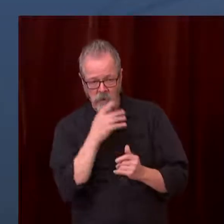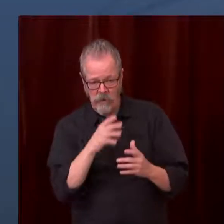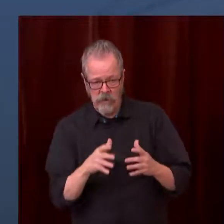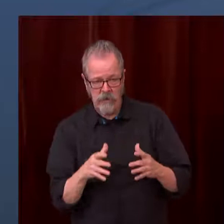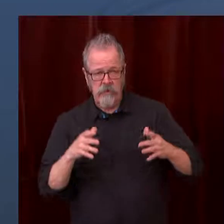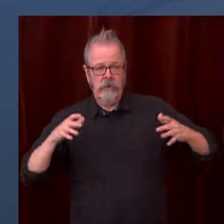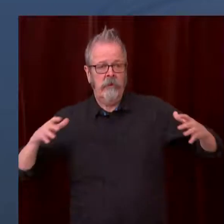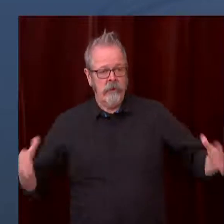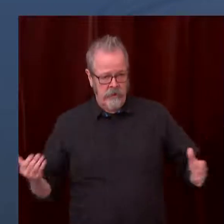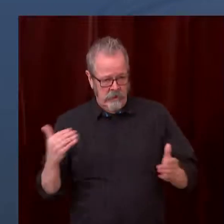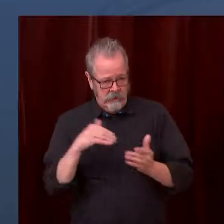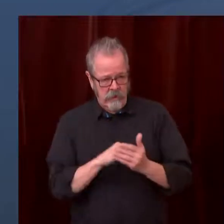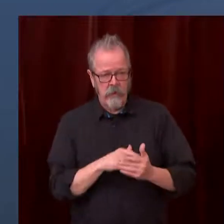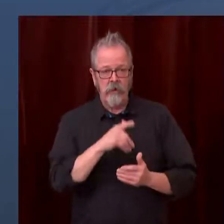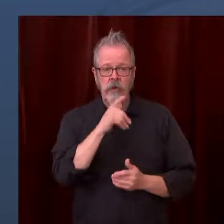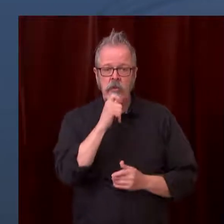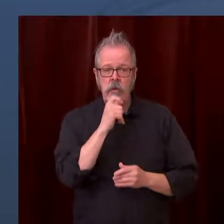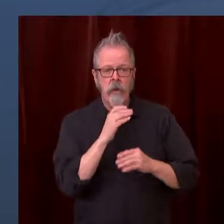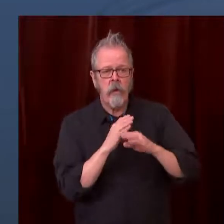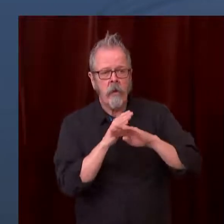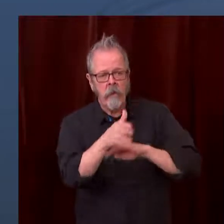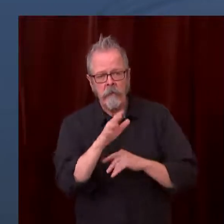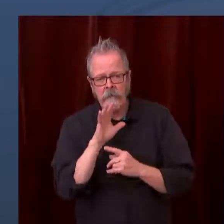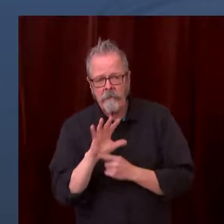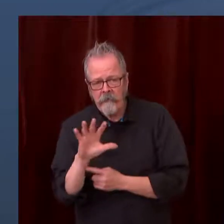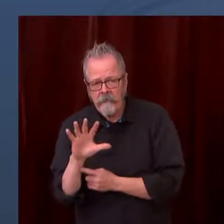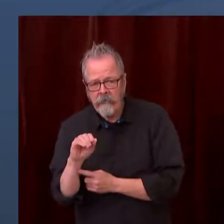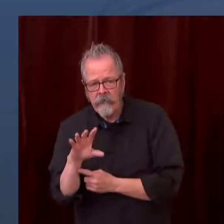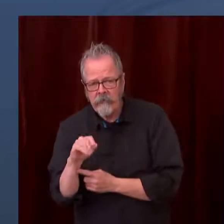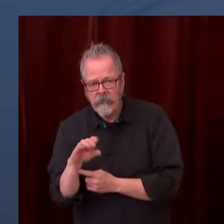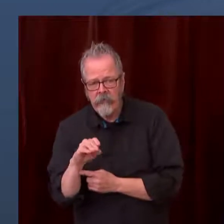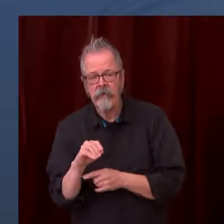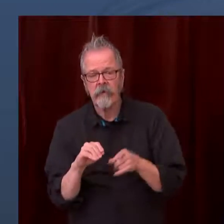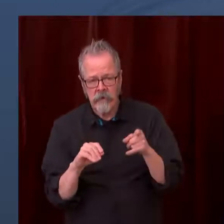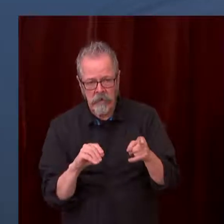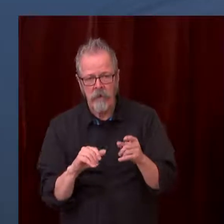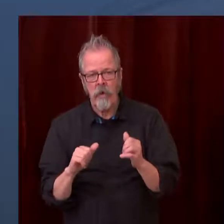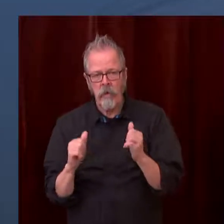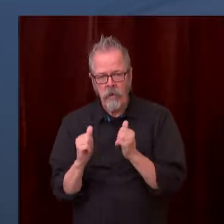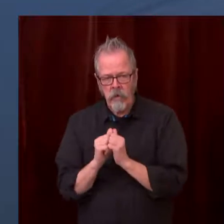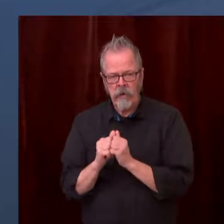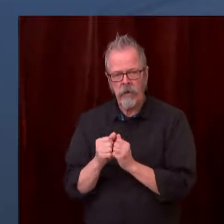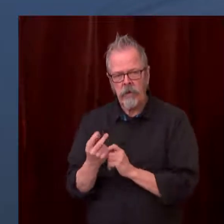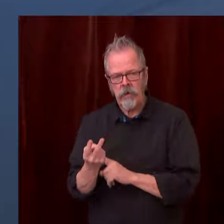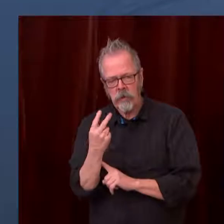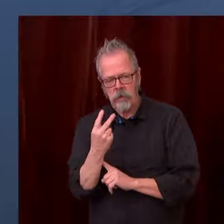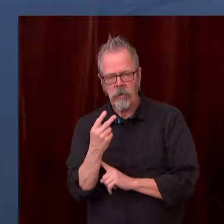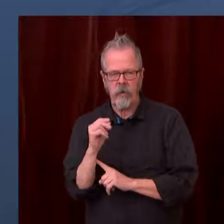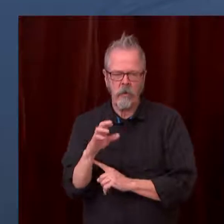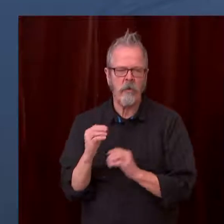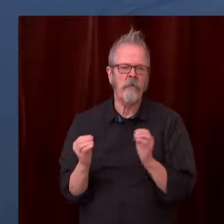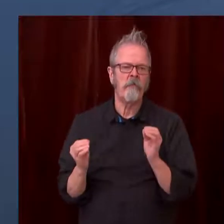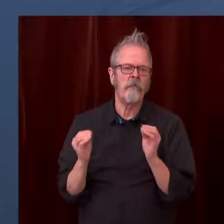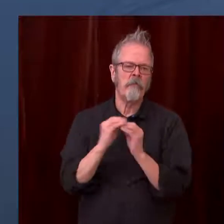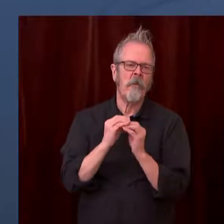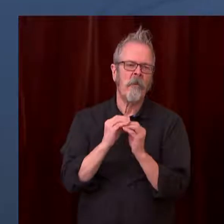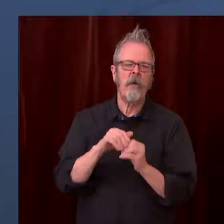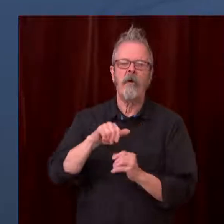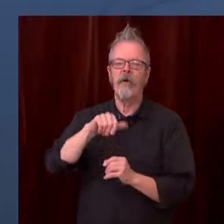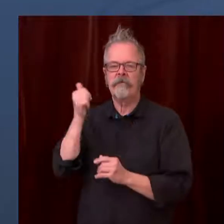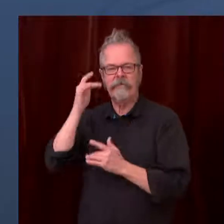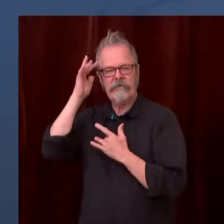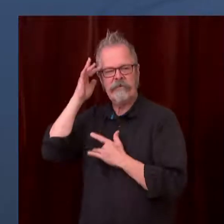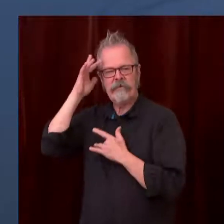or more comorbidities will be eligible for the vaccine. 2 weeks later, on April 26th, people who are 16 or